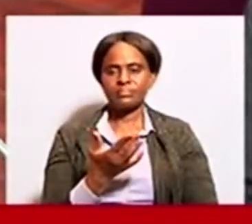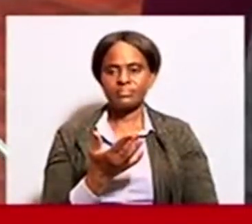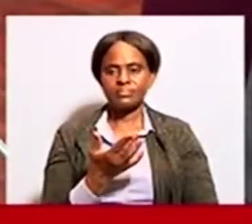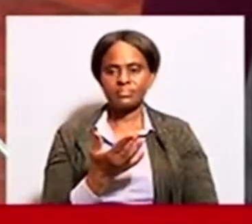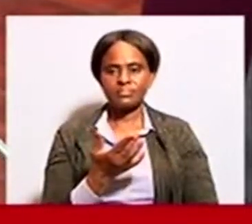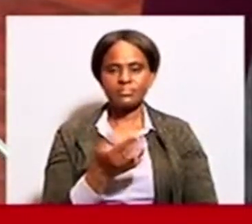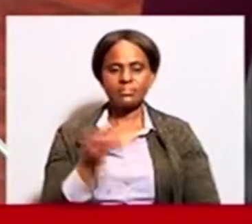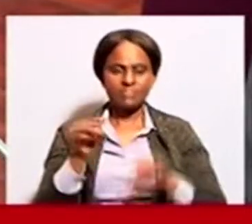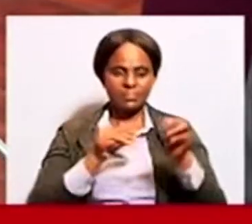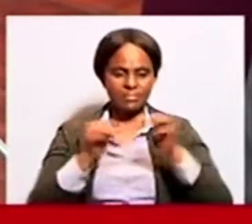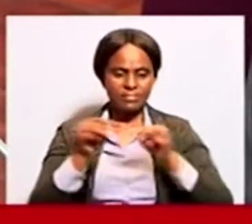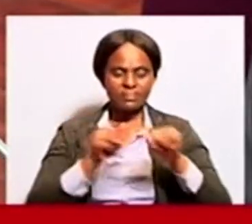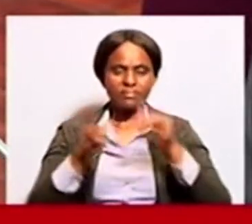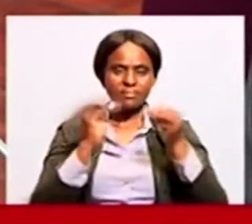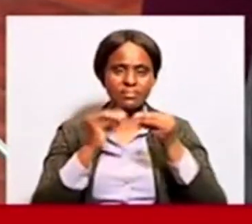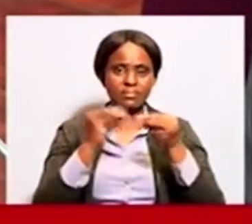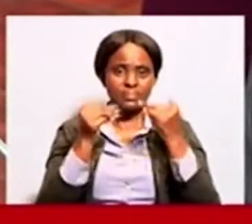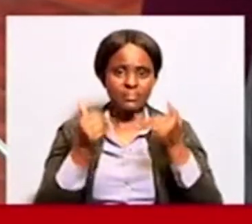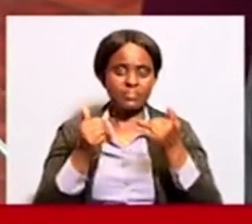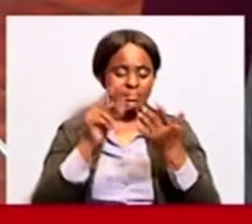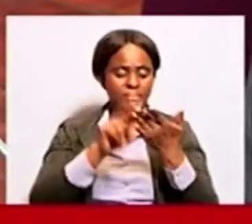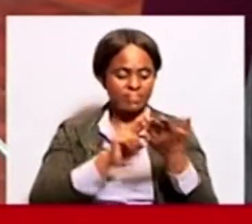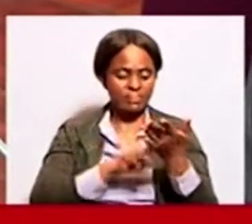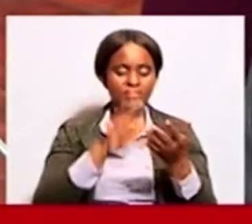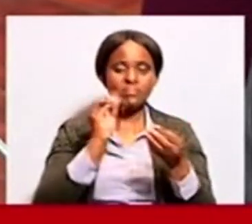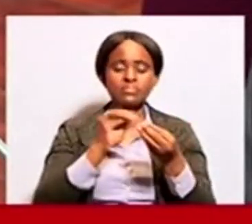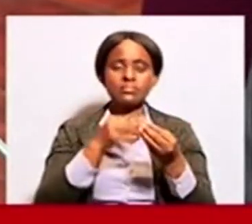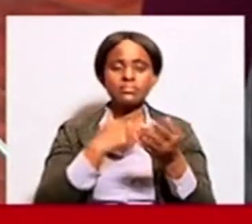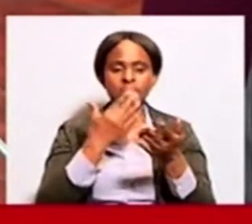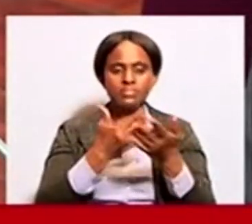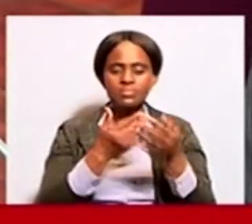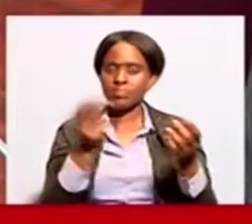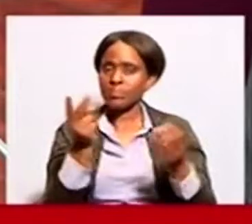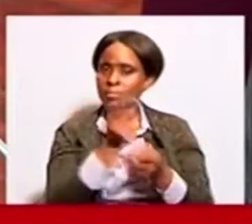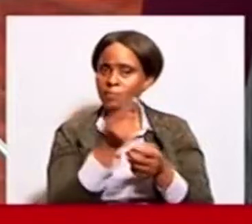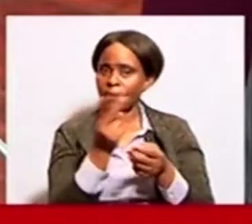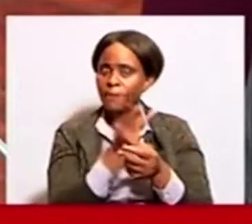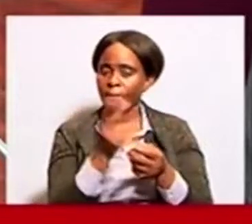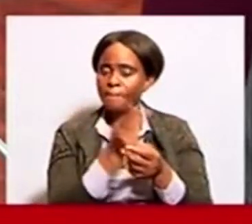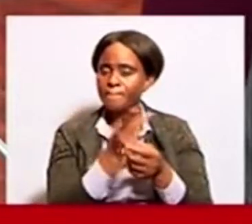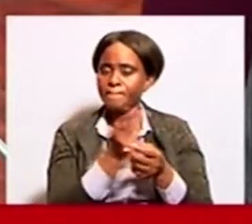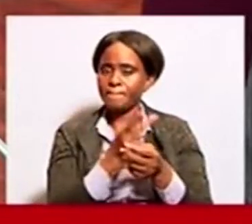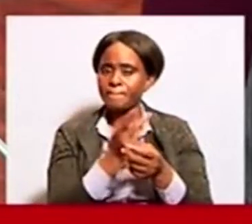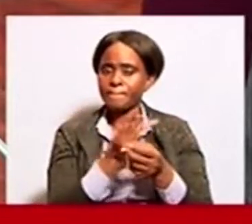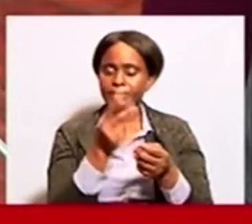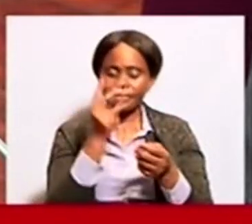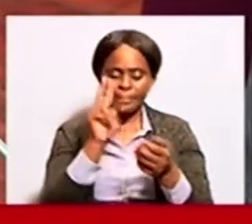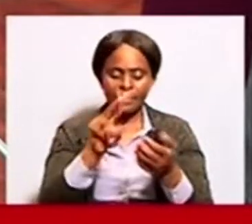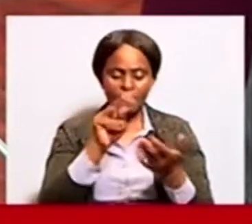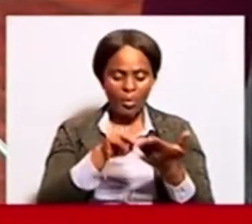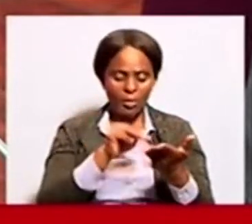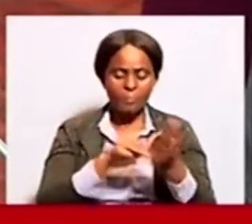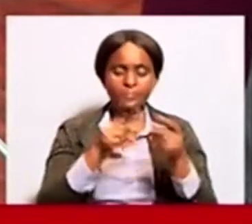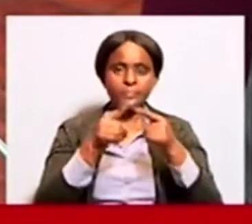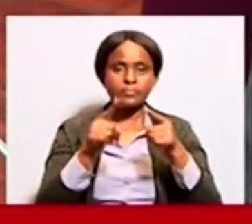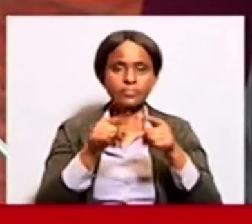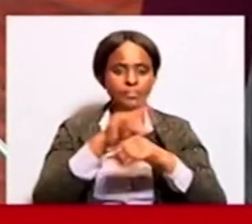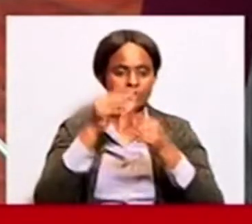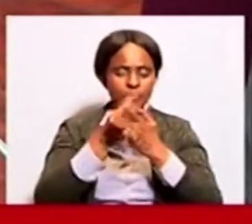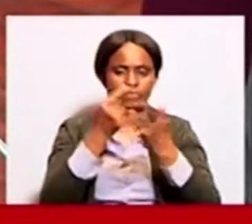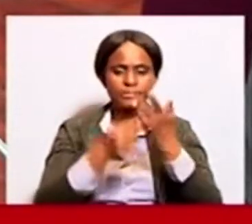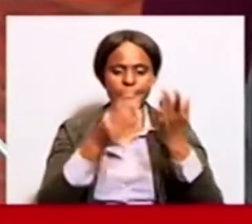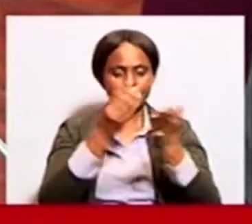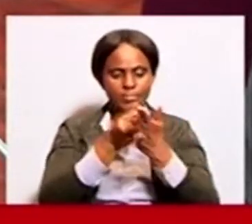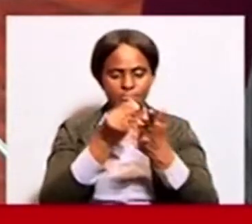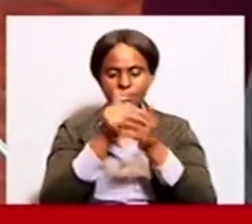Management further wishes to report that the 2 million variance was the money which